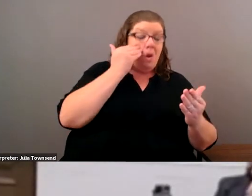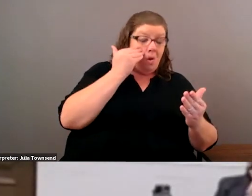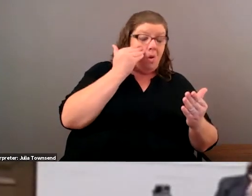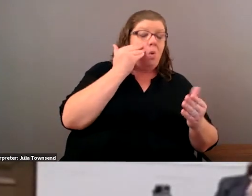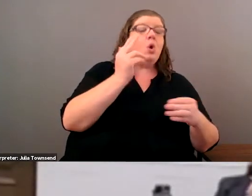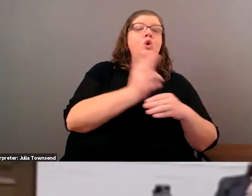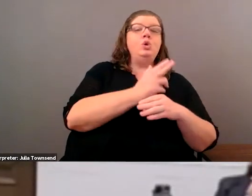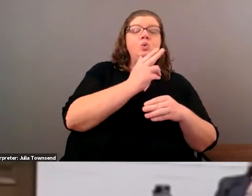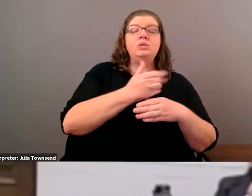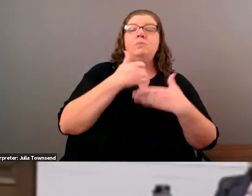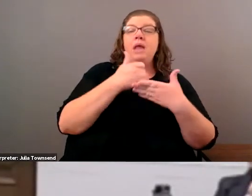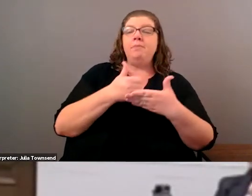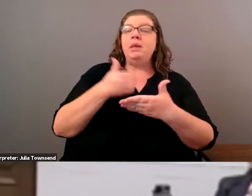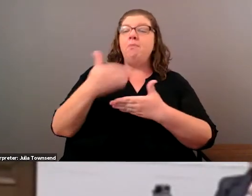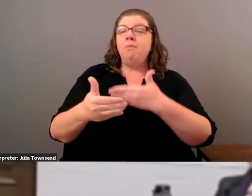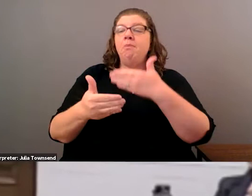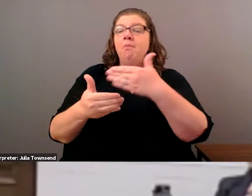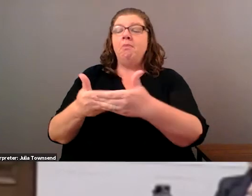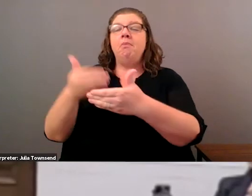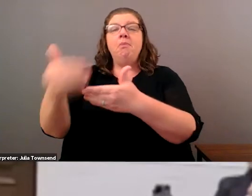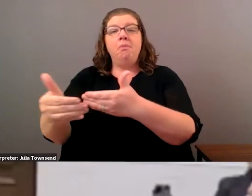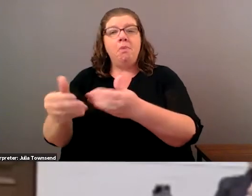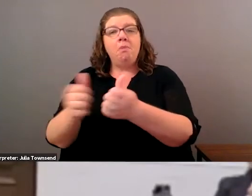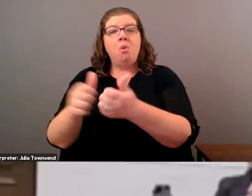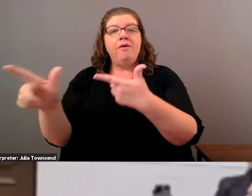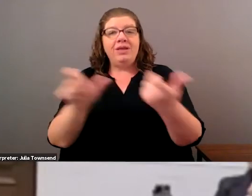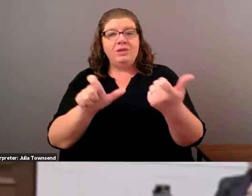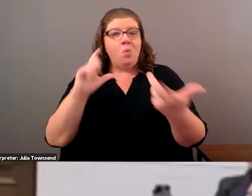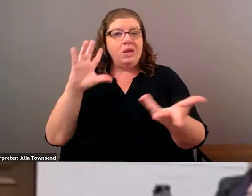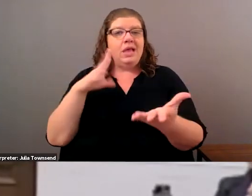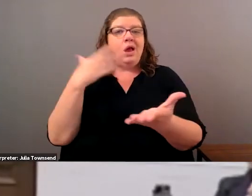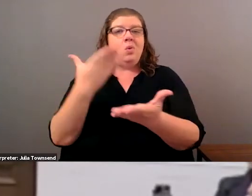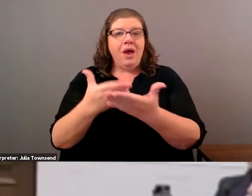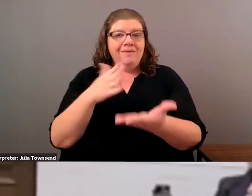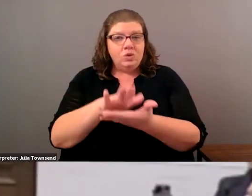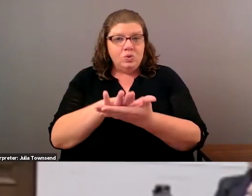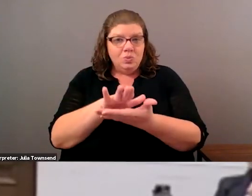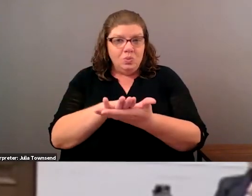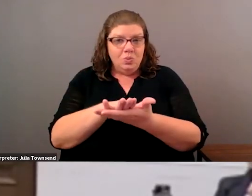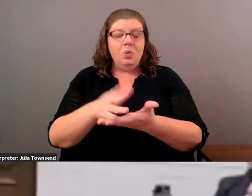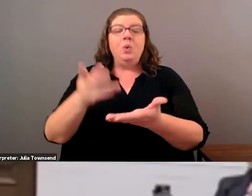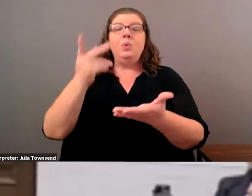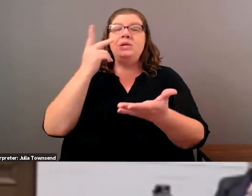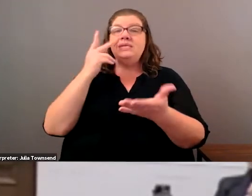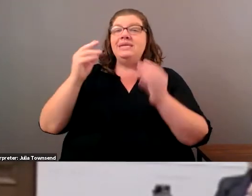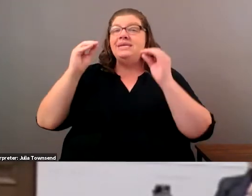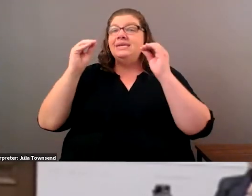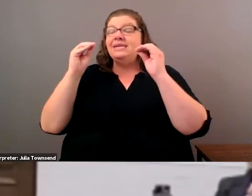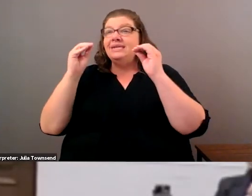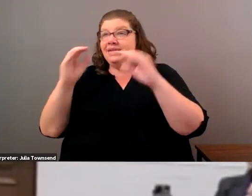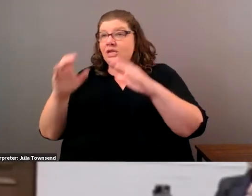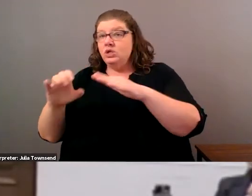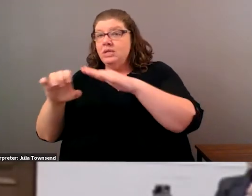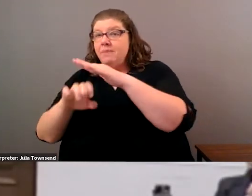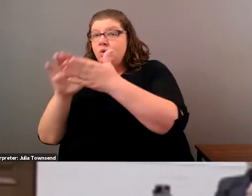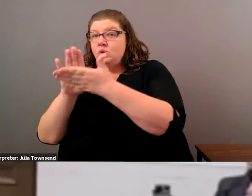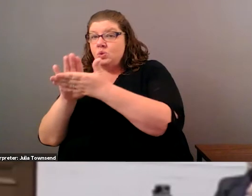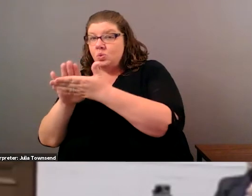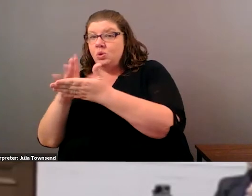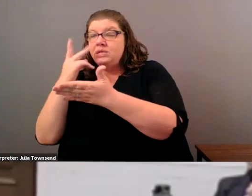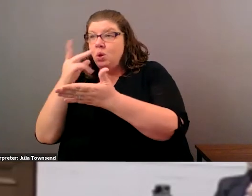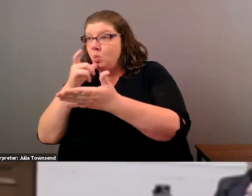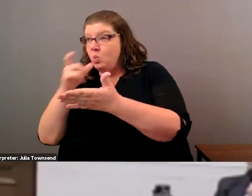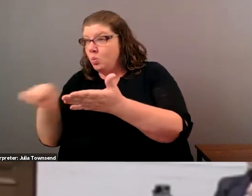swiftly. Once they arrive to the school, we see teachers in the elementary schools will see who they